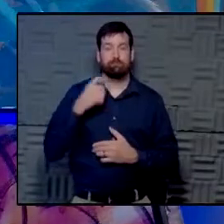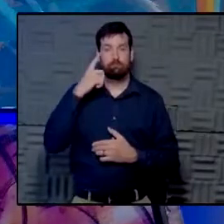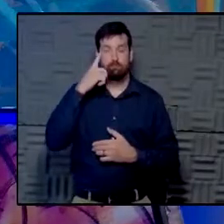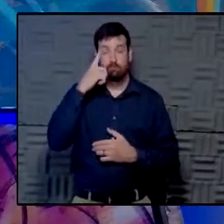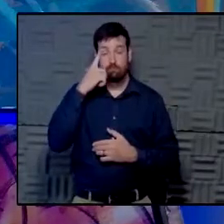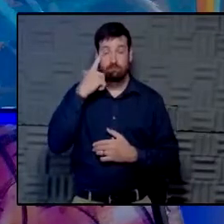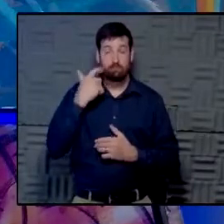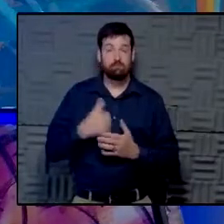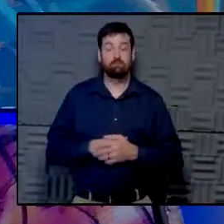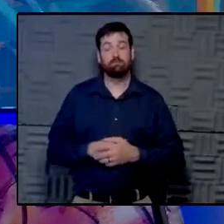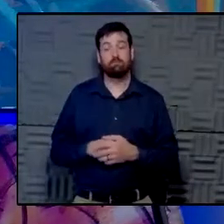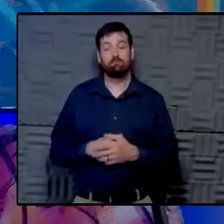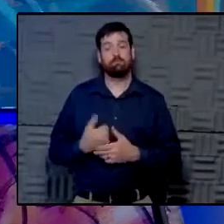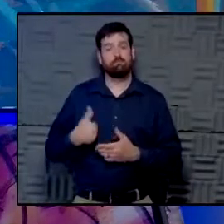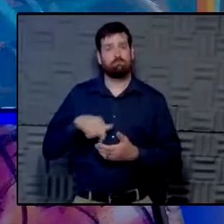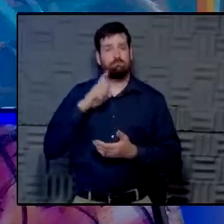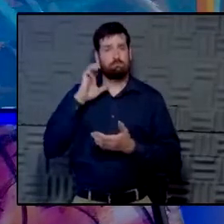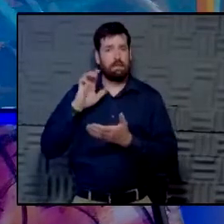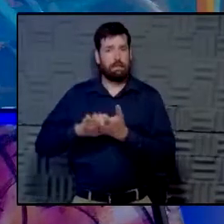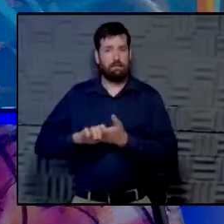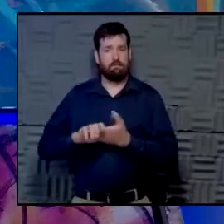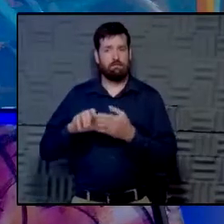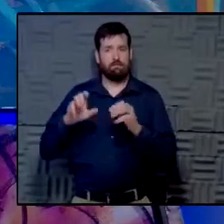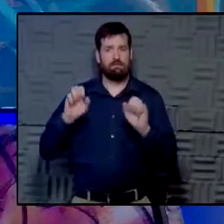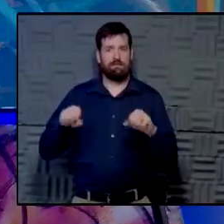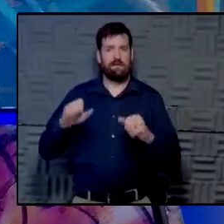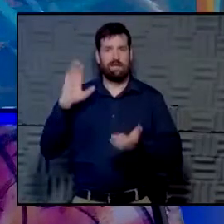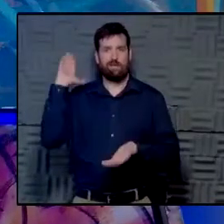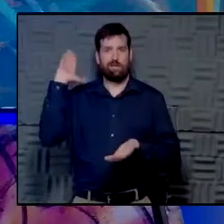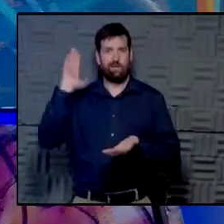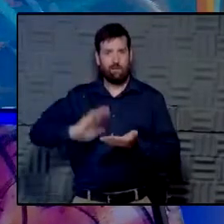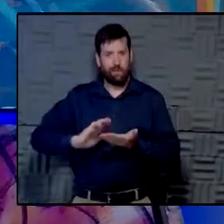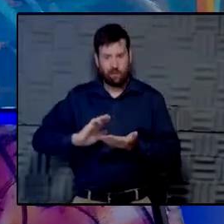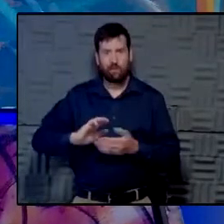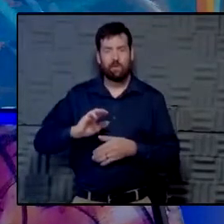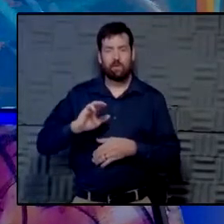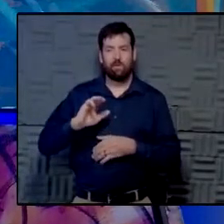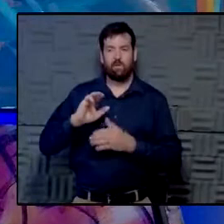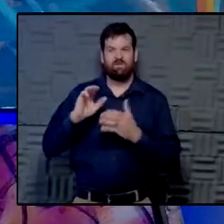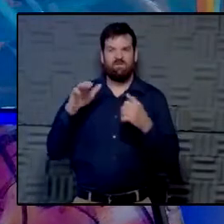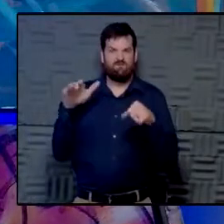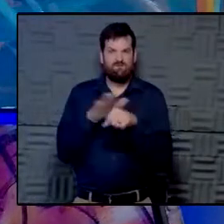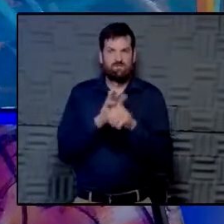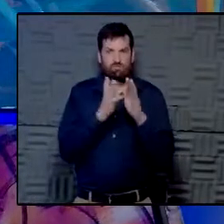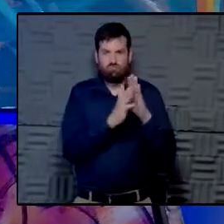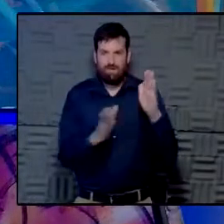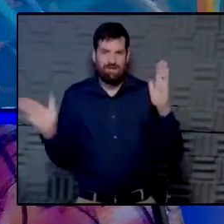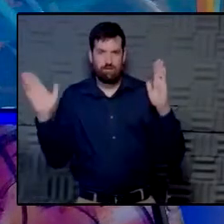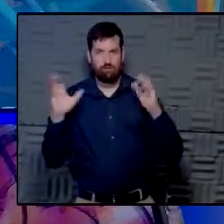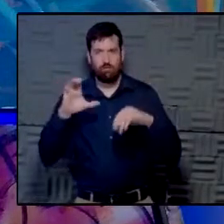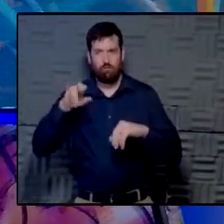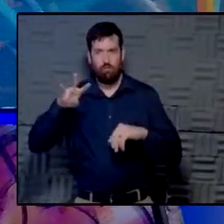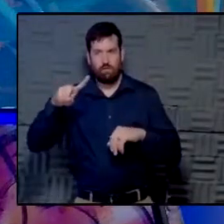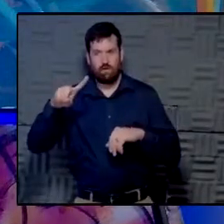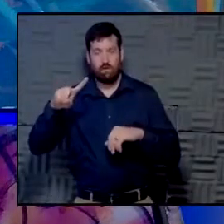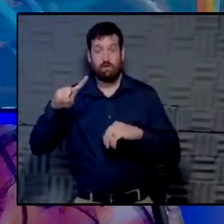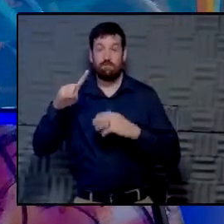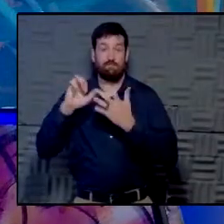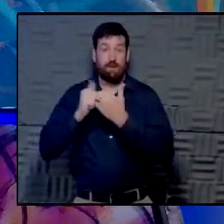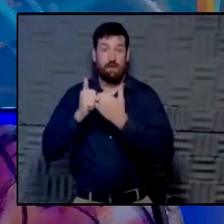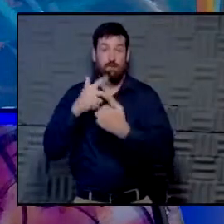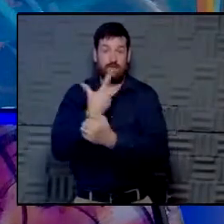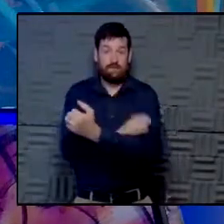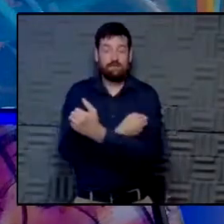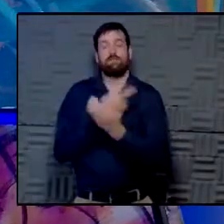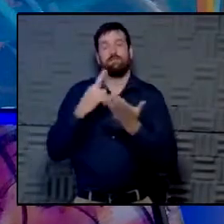we believe that if you can cut down on that whole spectrum of disease from COVID-19, by vaccination, you're also going to reduce